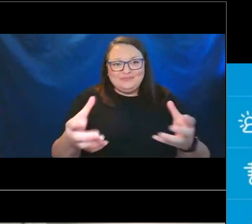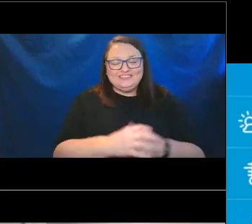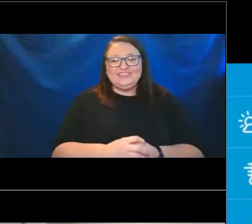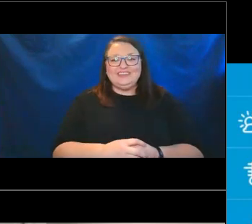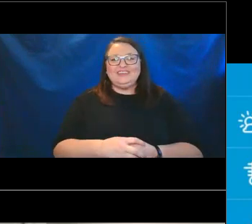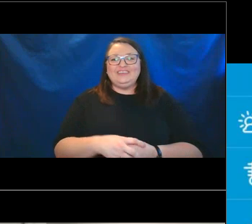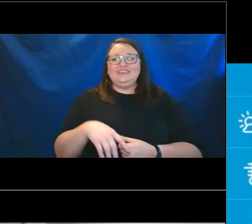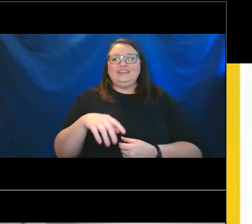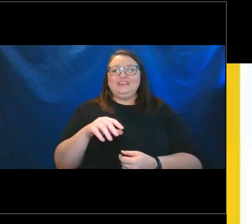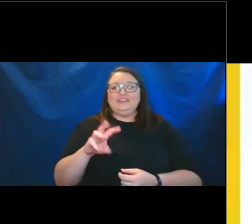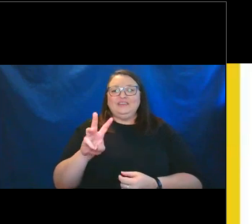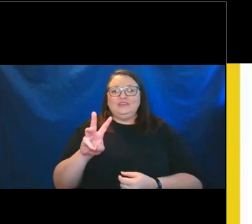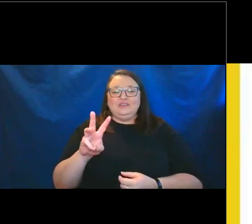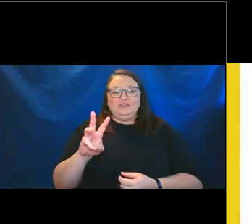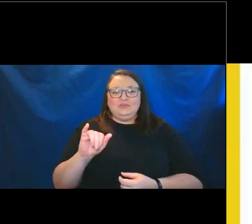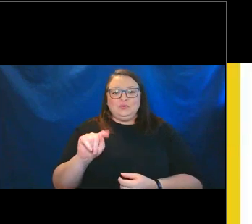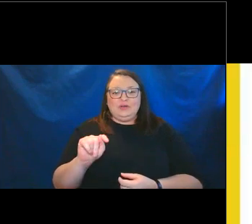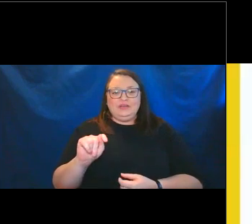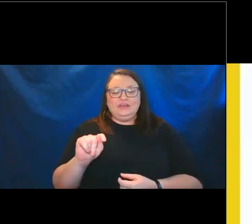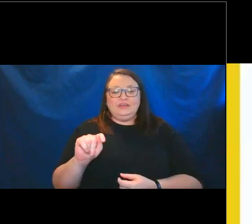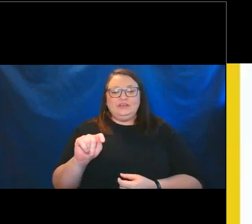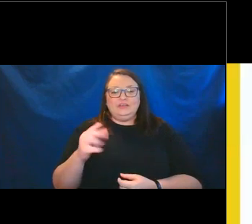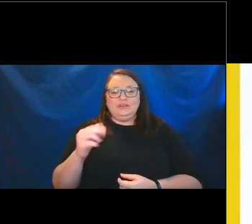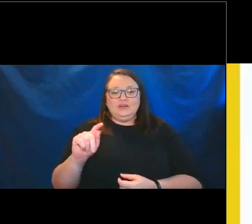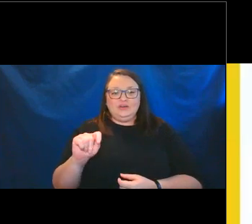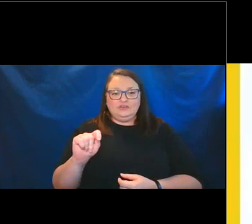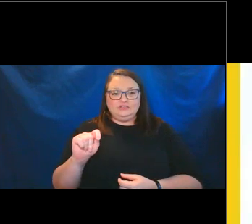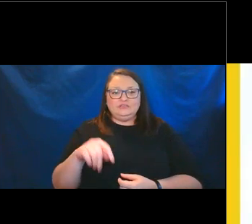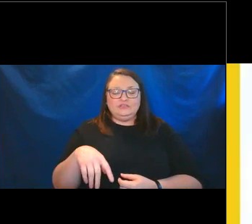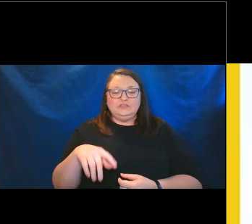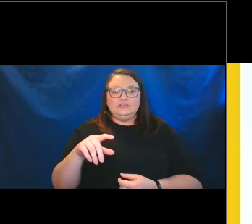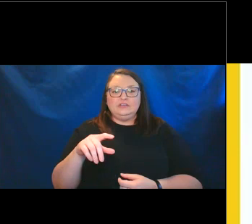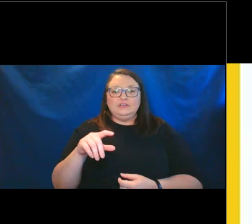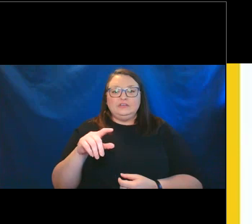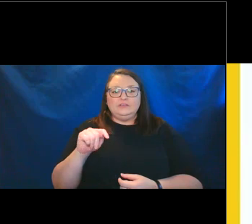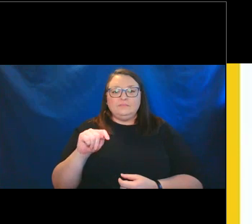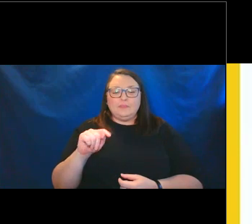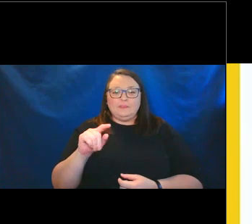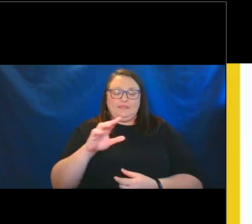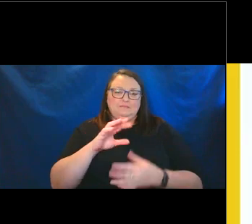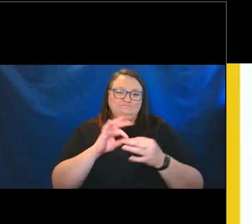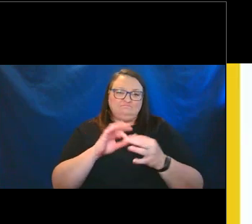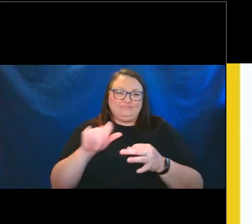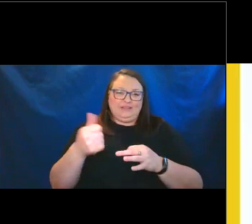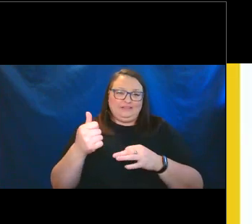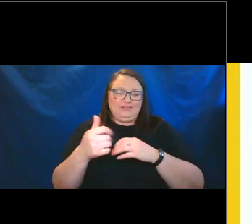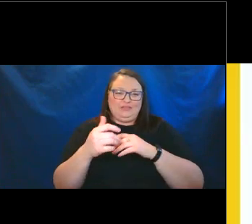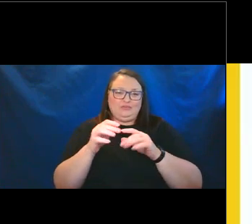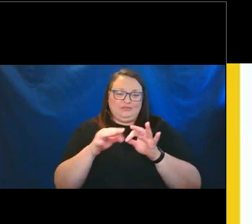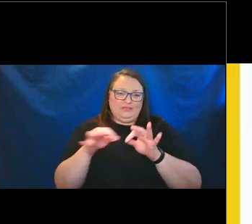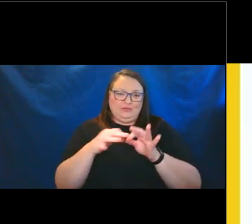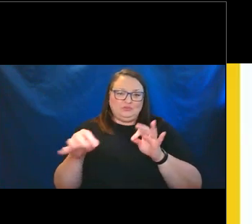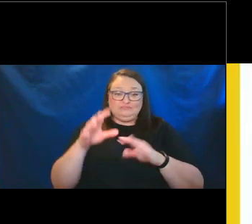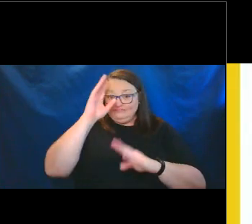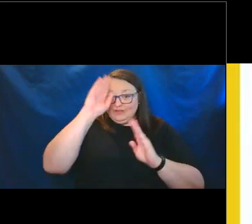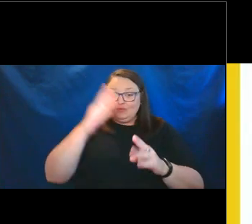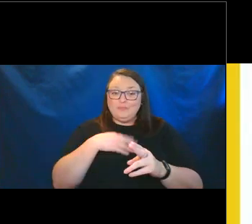Haskell Halt, East Quees Glenda Bryler, Tali Hastapanatsa Halt. Hello, good day. My name is Glenda